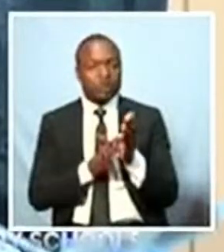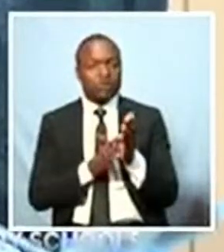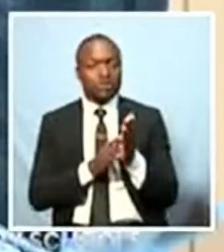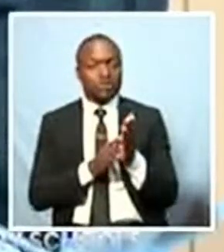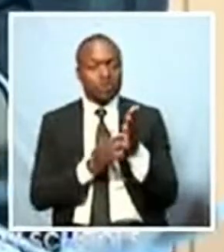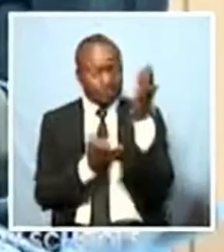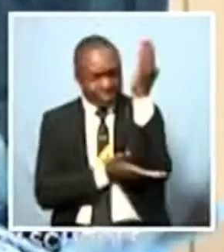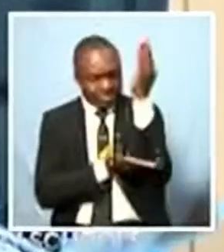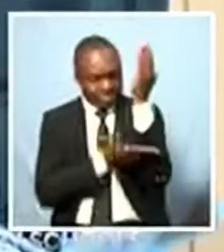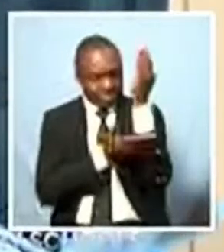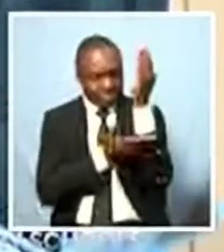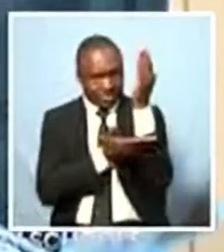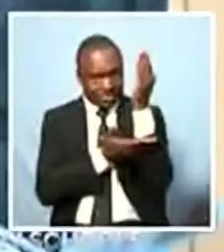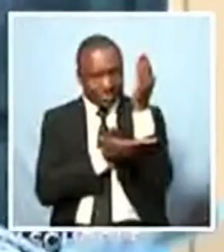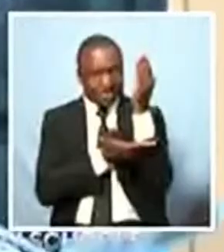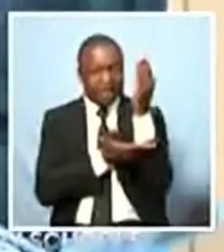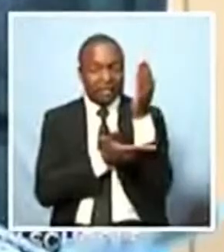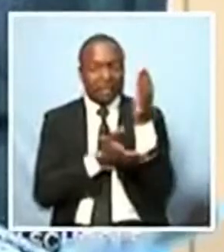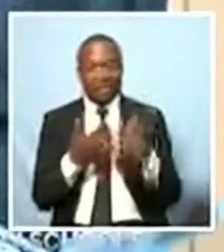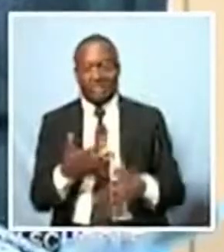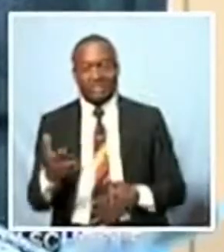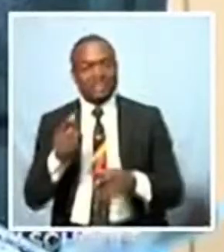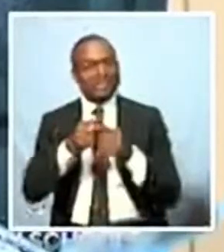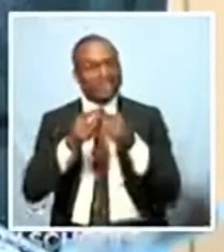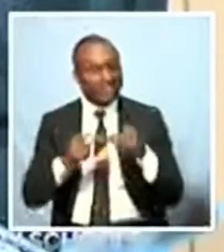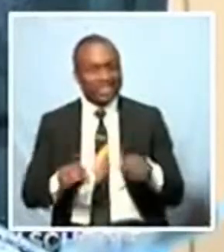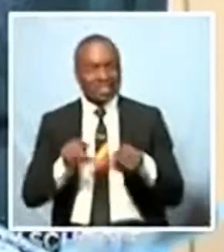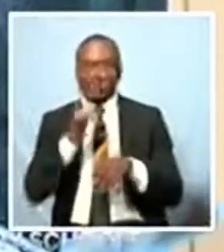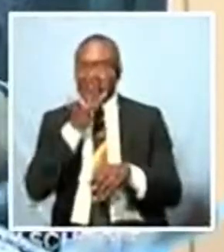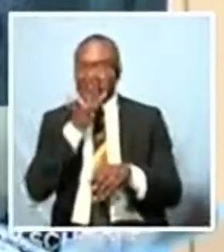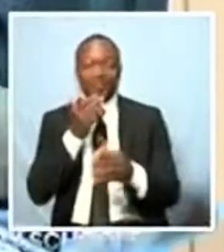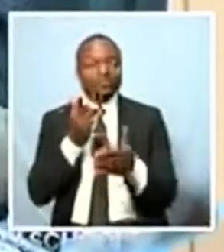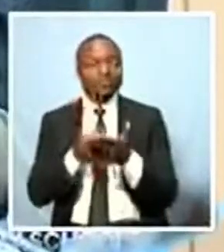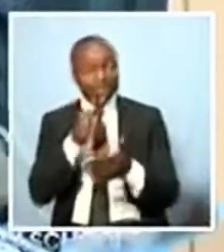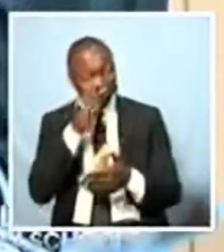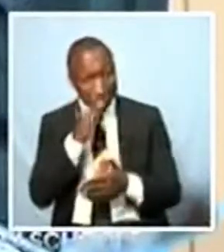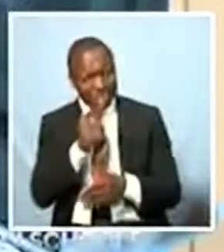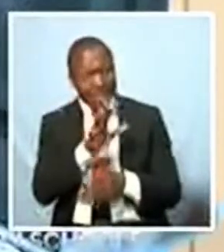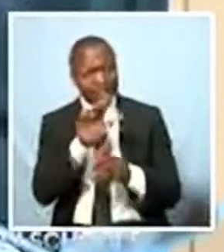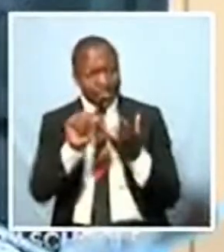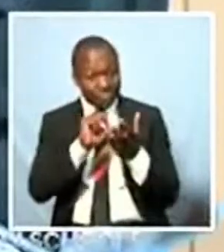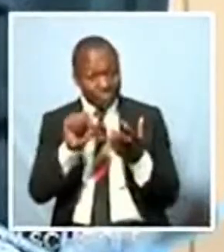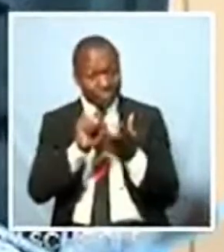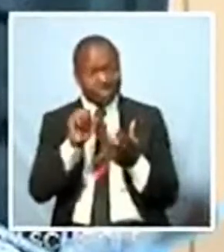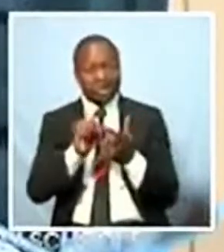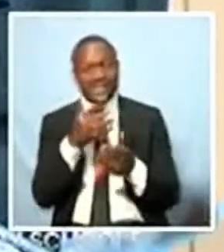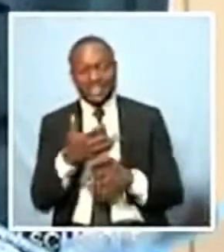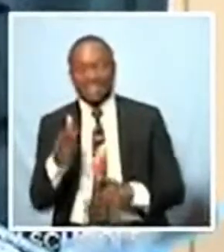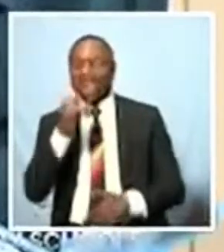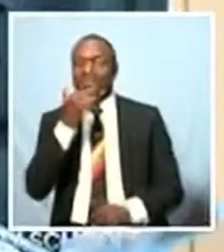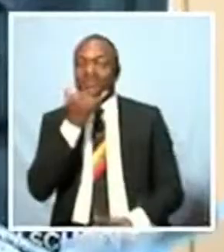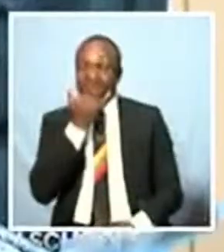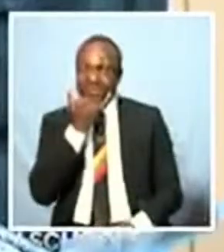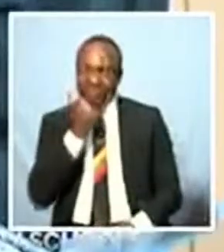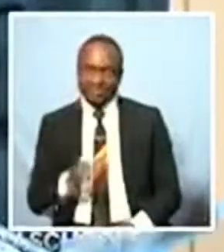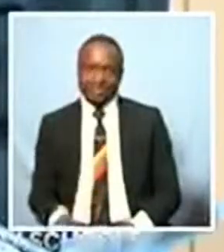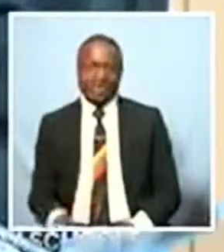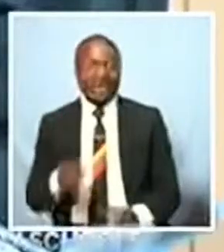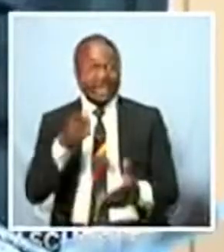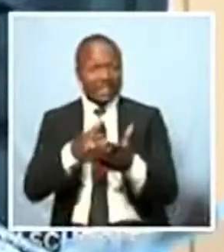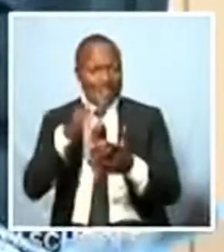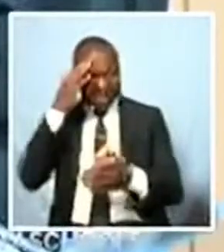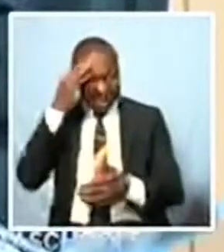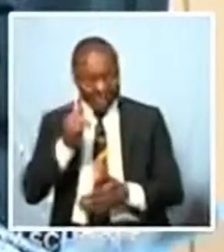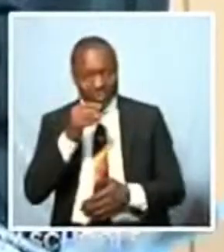So and things have really gone wrong here. Things have really gone, and I've looked at the statistics, things have really gone wrong. And this is why